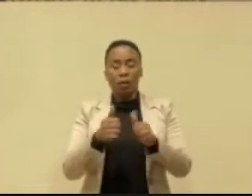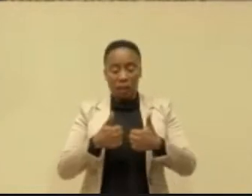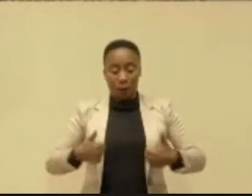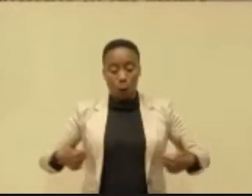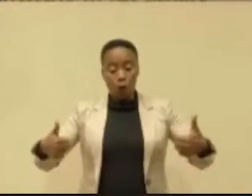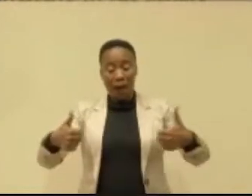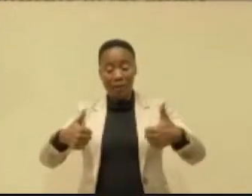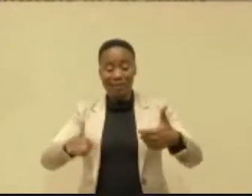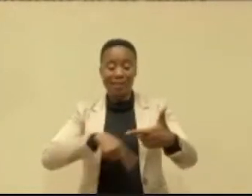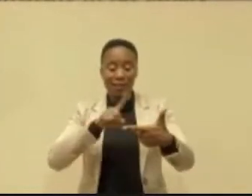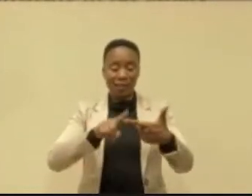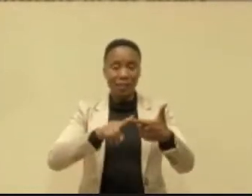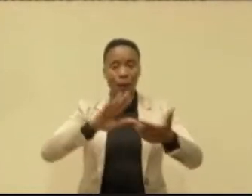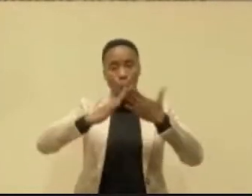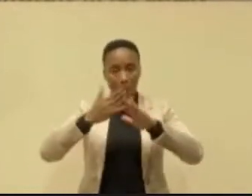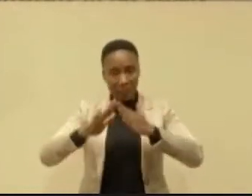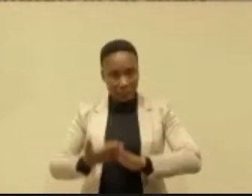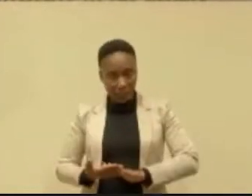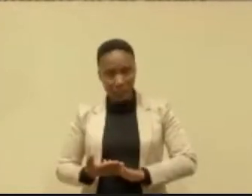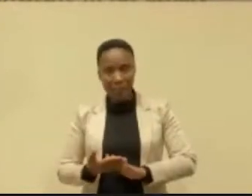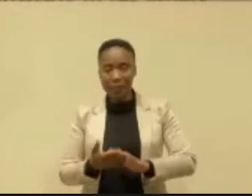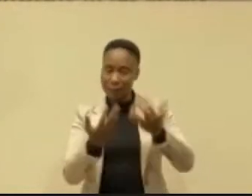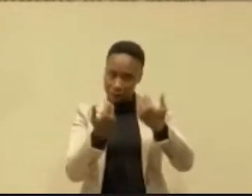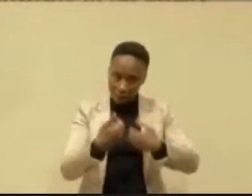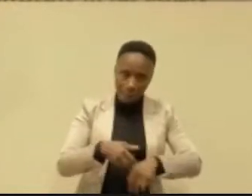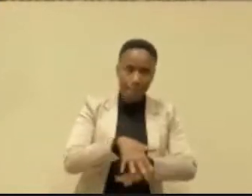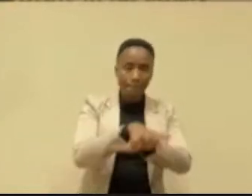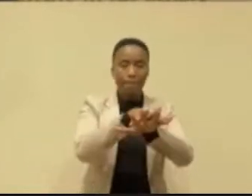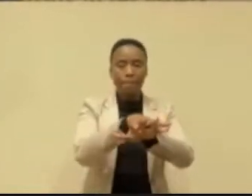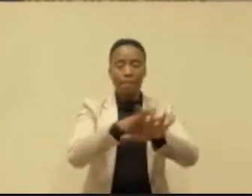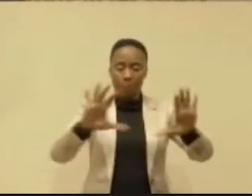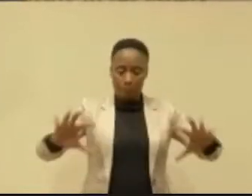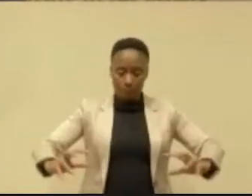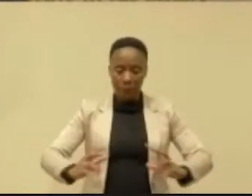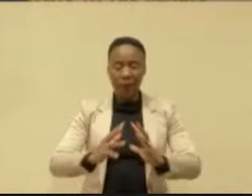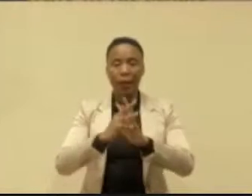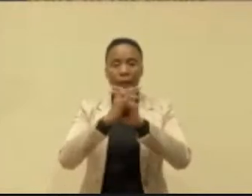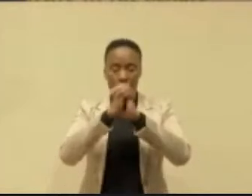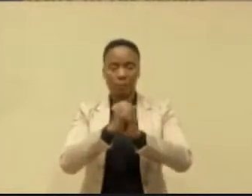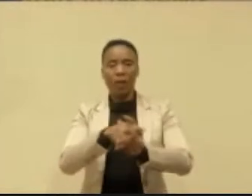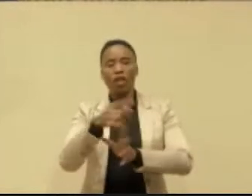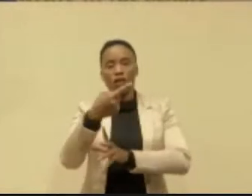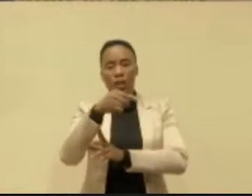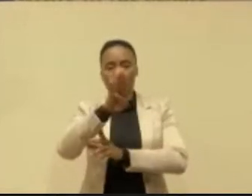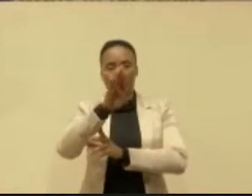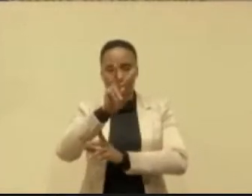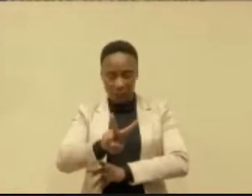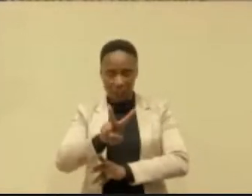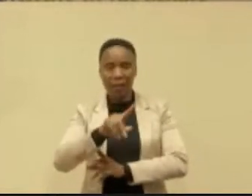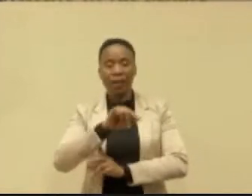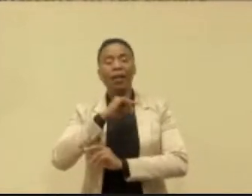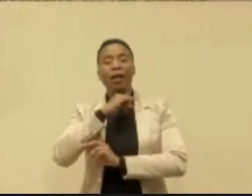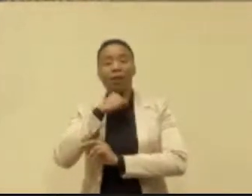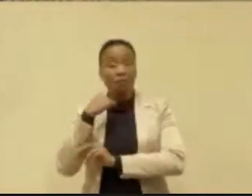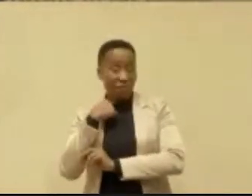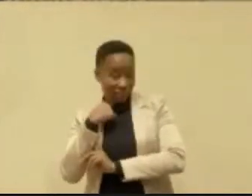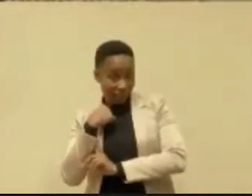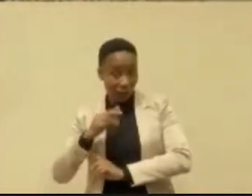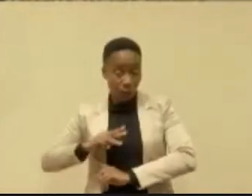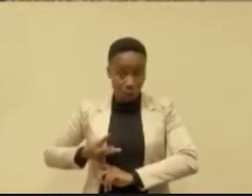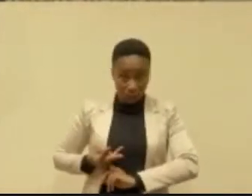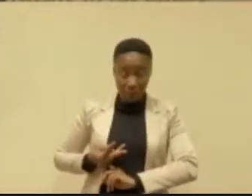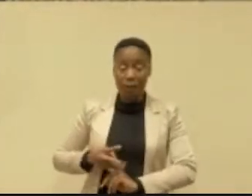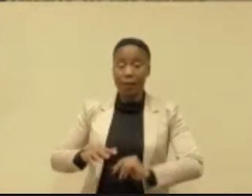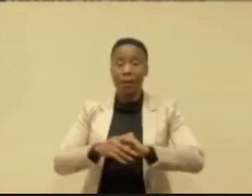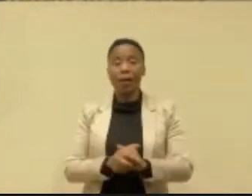communities in the implementation of comprehensive gender-based violence and femicide prevention and